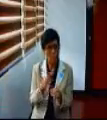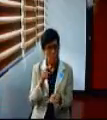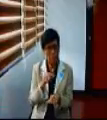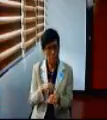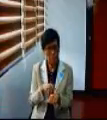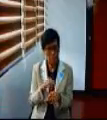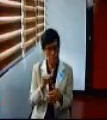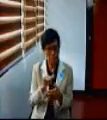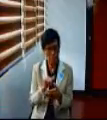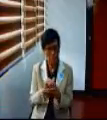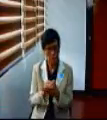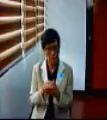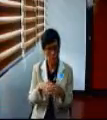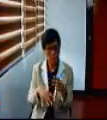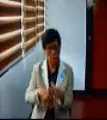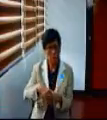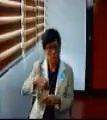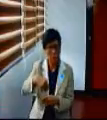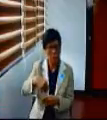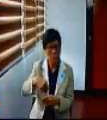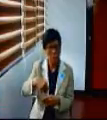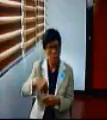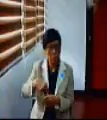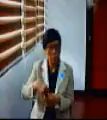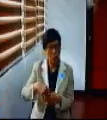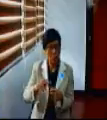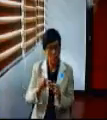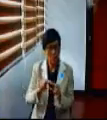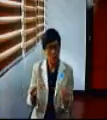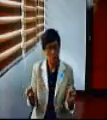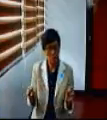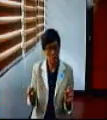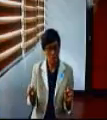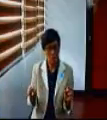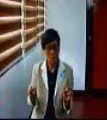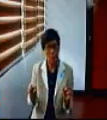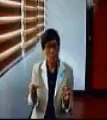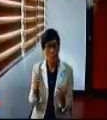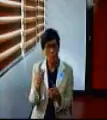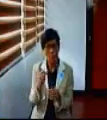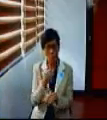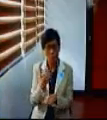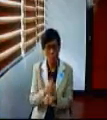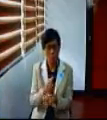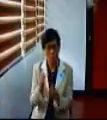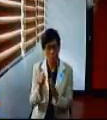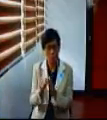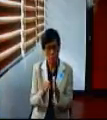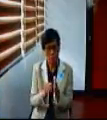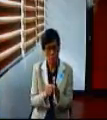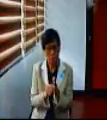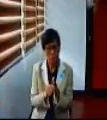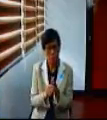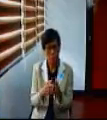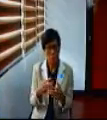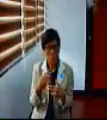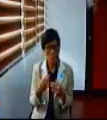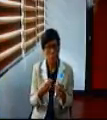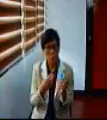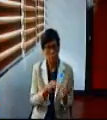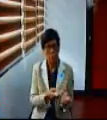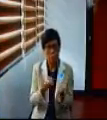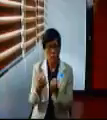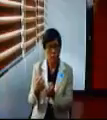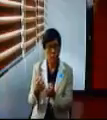an externally generated set of standards have been endorsed by the political